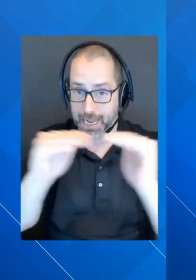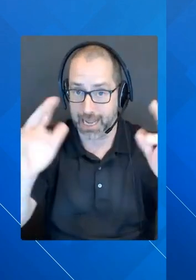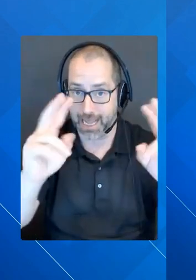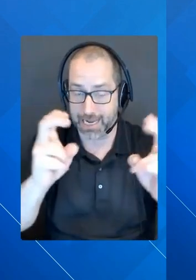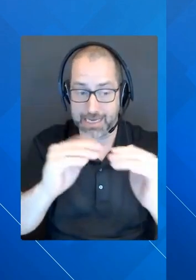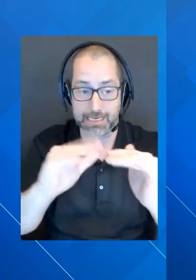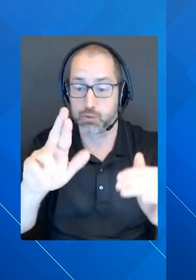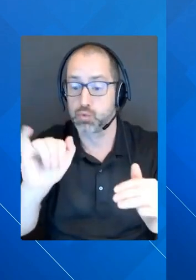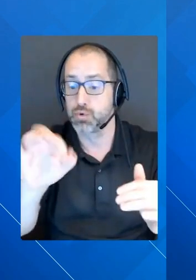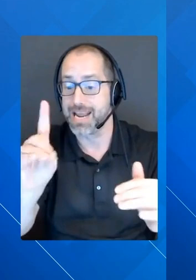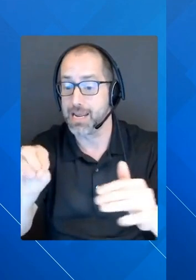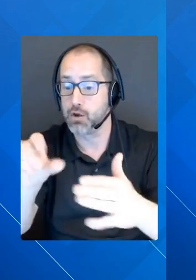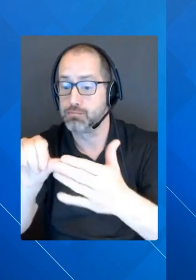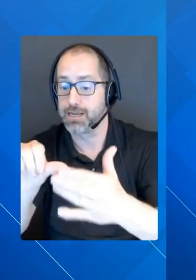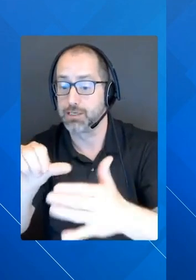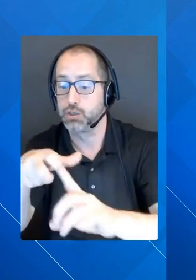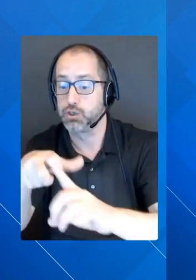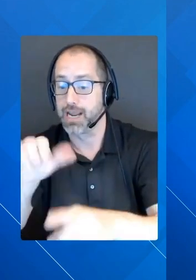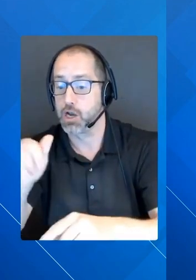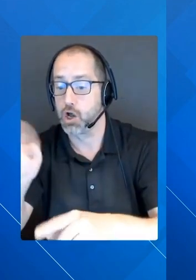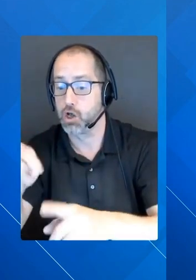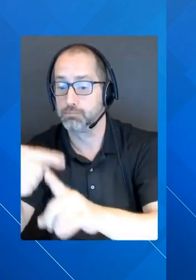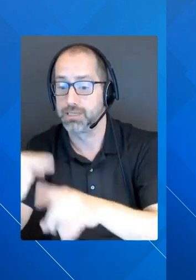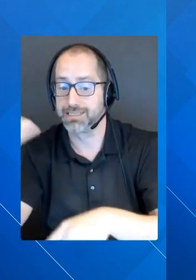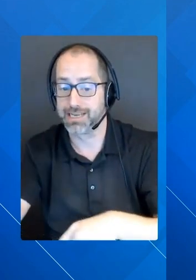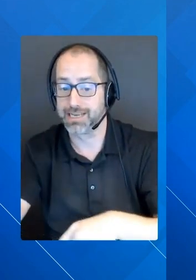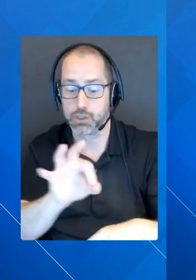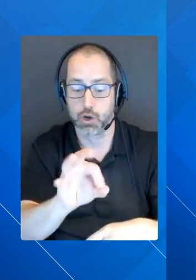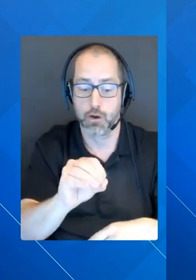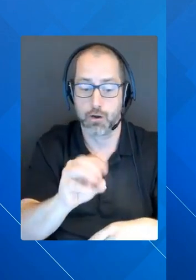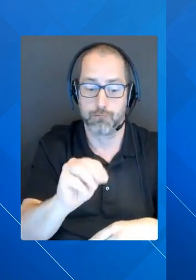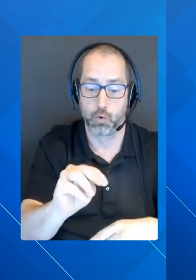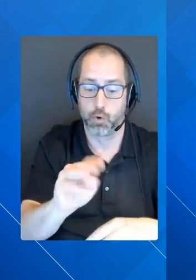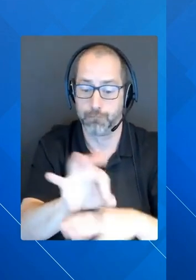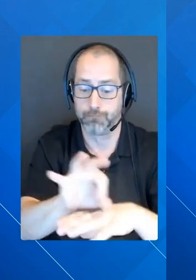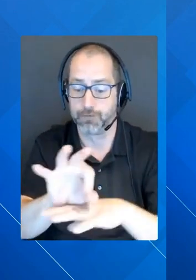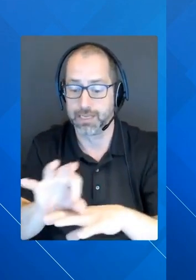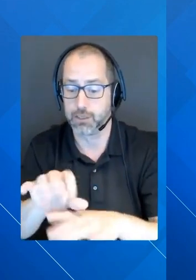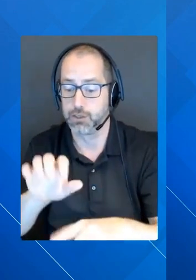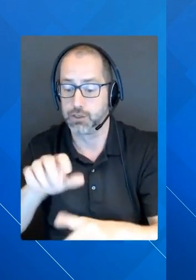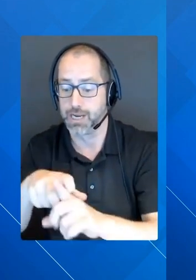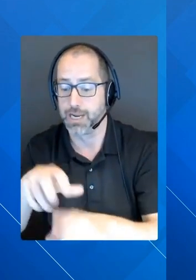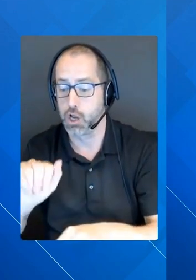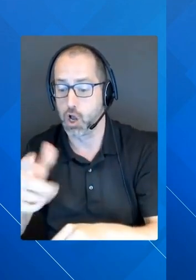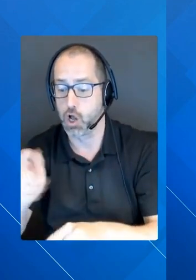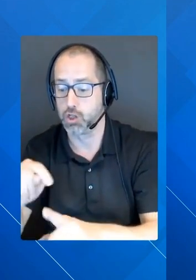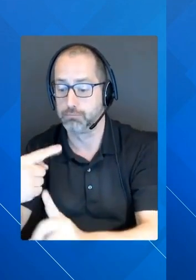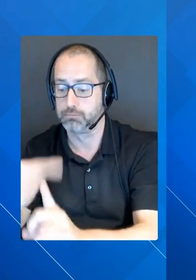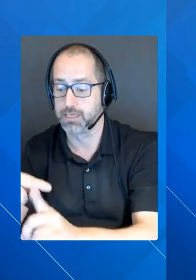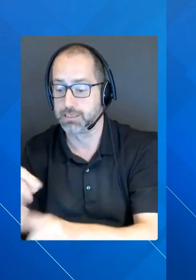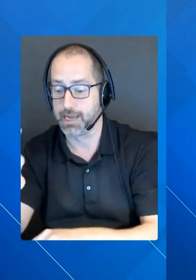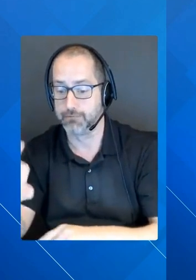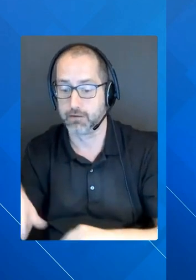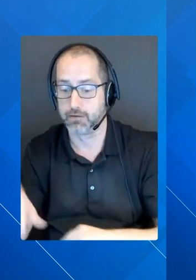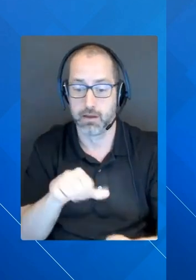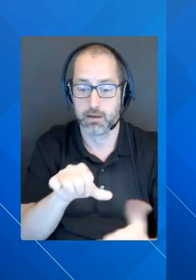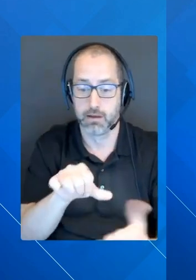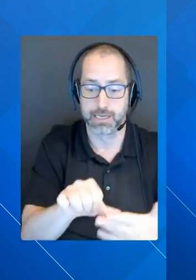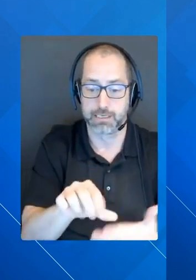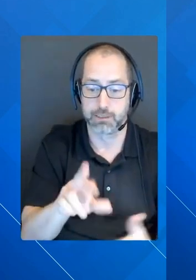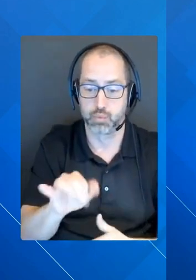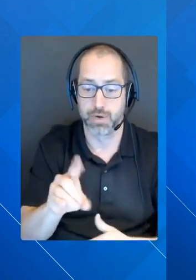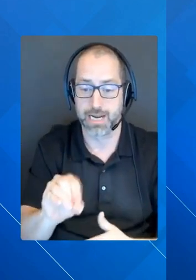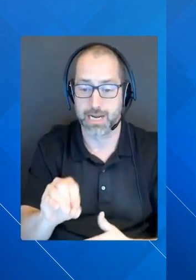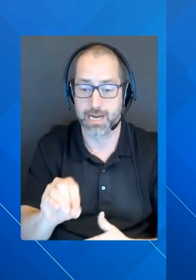plus H. Form fields radio button checked Alt plus F. Buttons radio button checked Alt plus